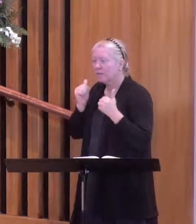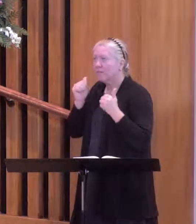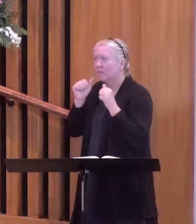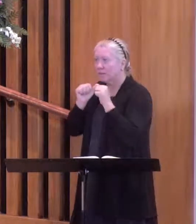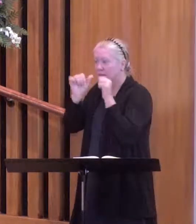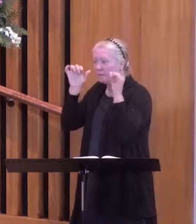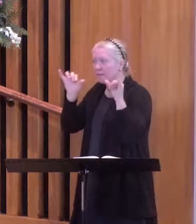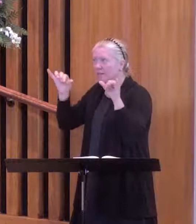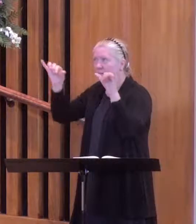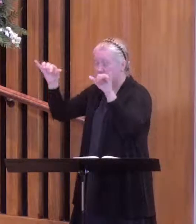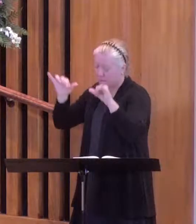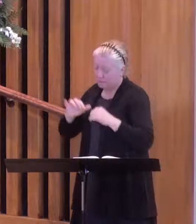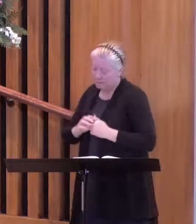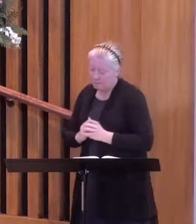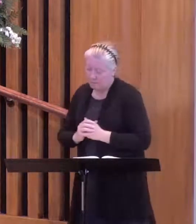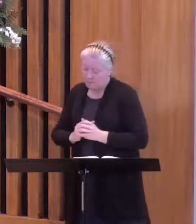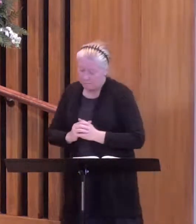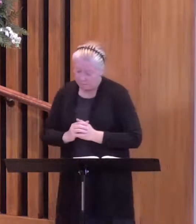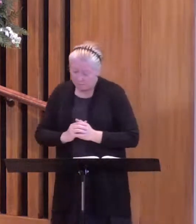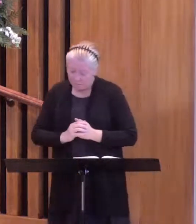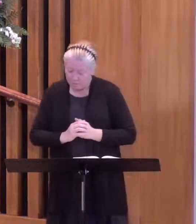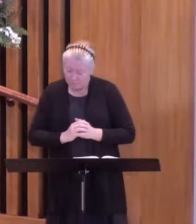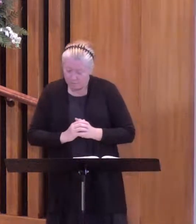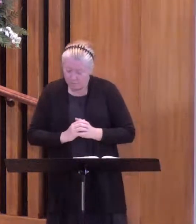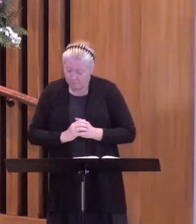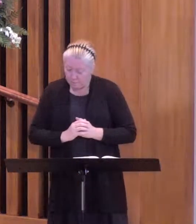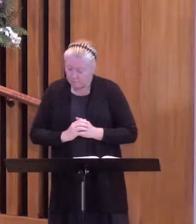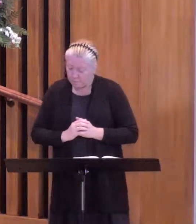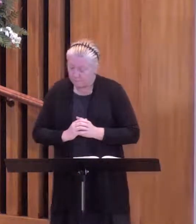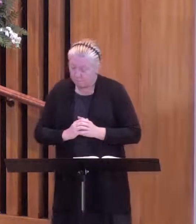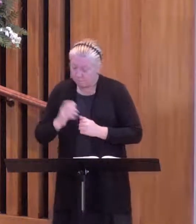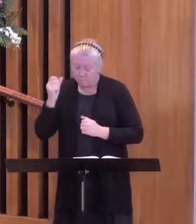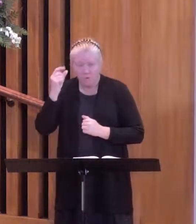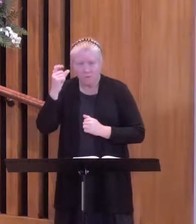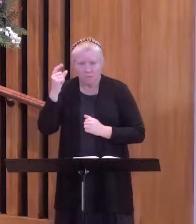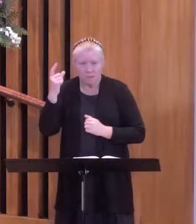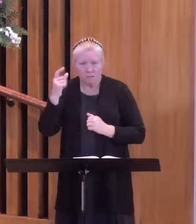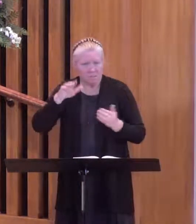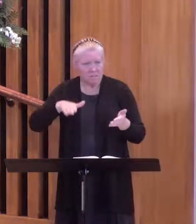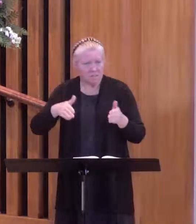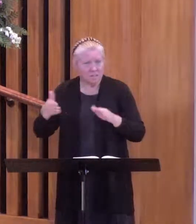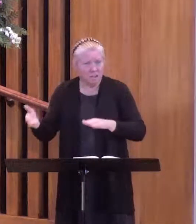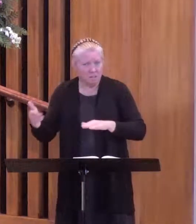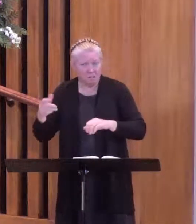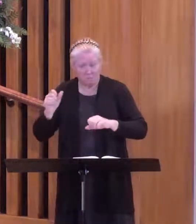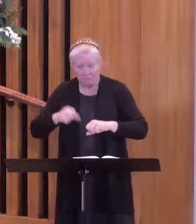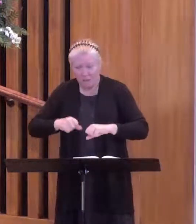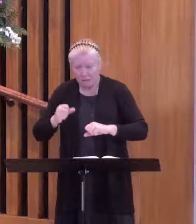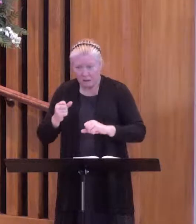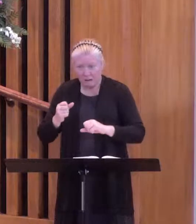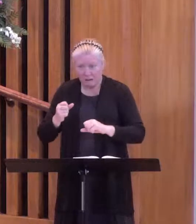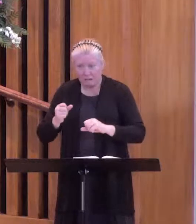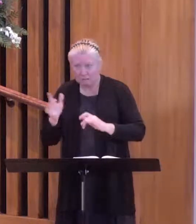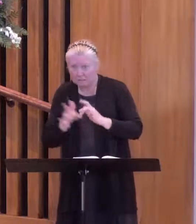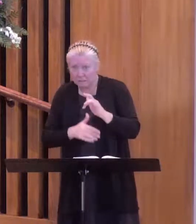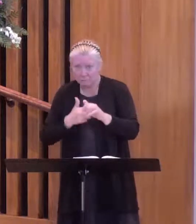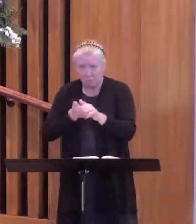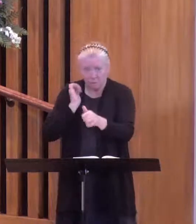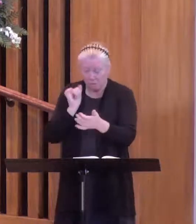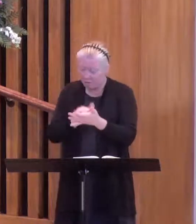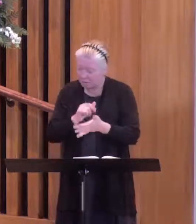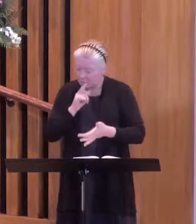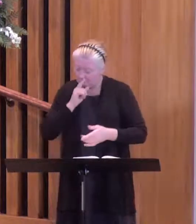living. The cords of death encompass me, the snares of the never world